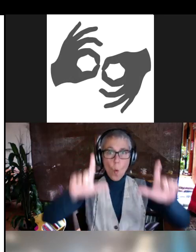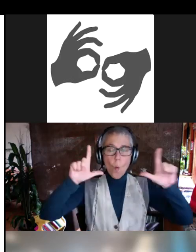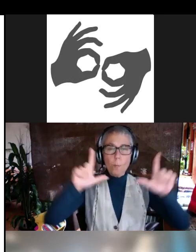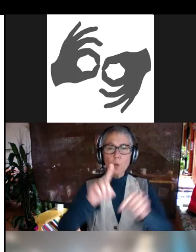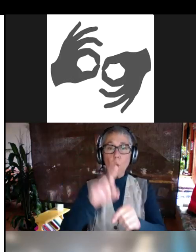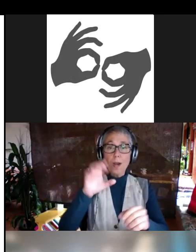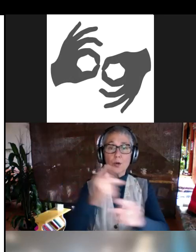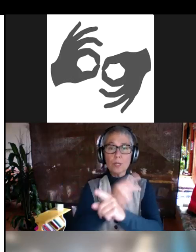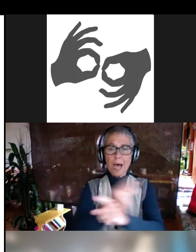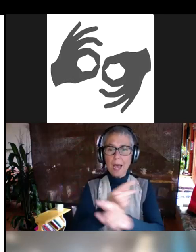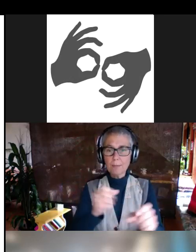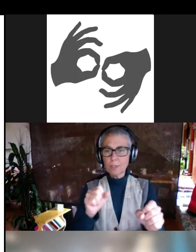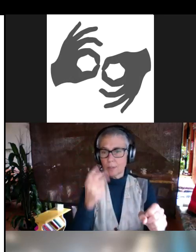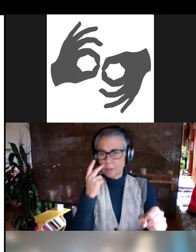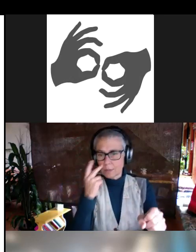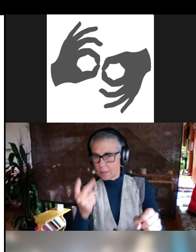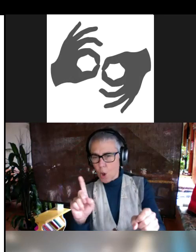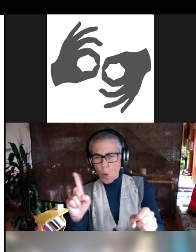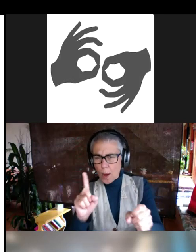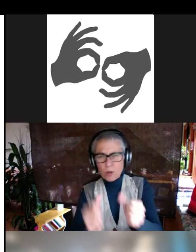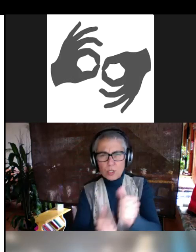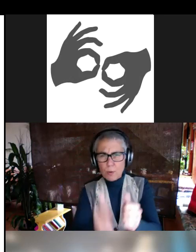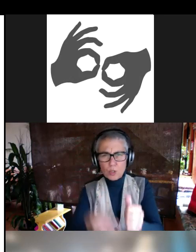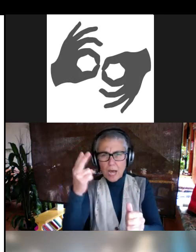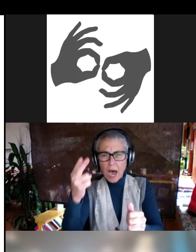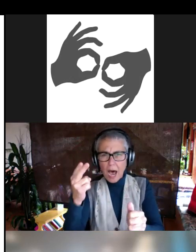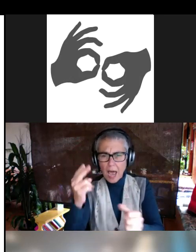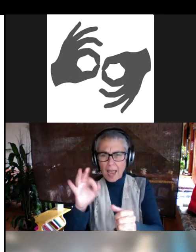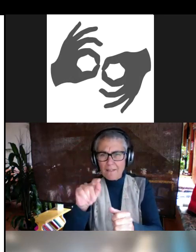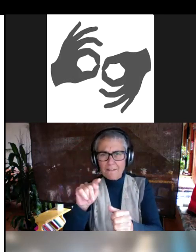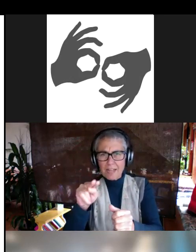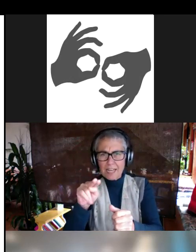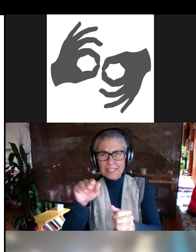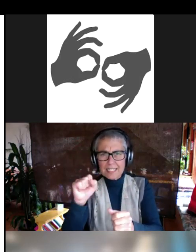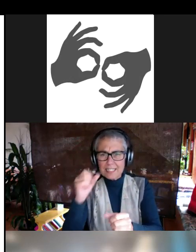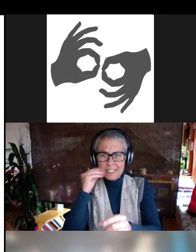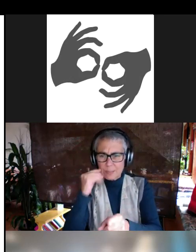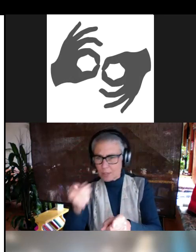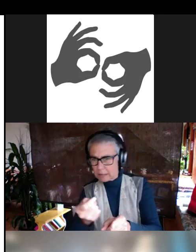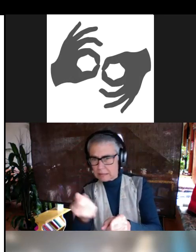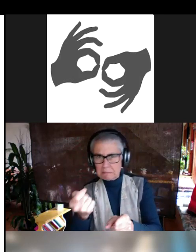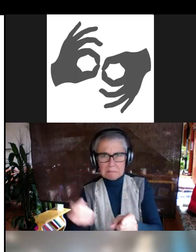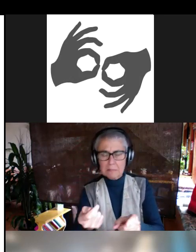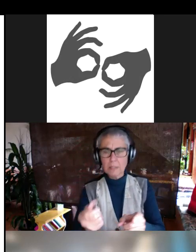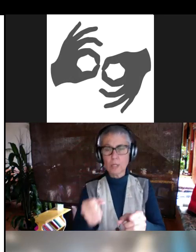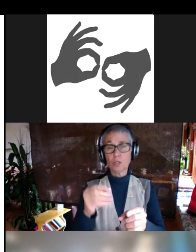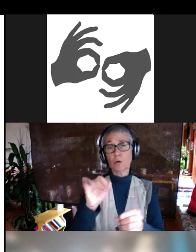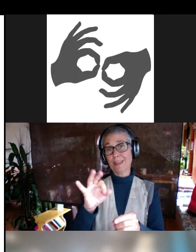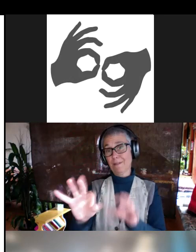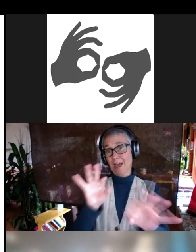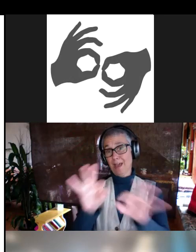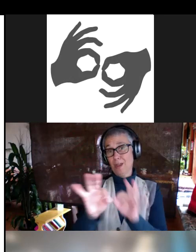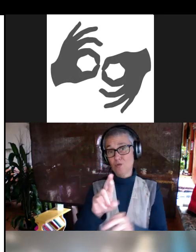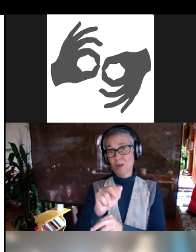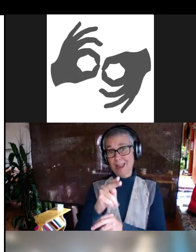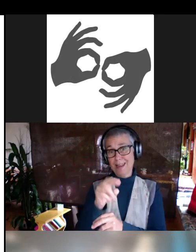it's actually still quite difficult to see the very highest fitness variants. And so if I again randomly sample from this, most of my training